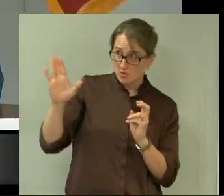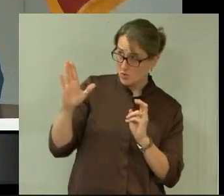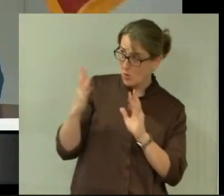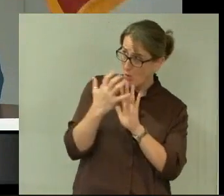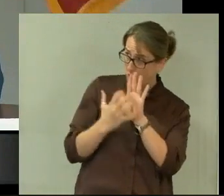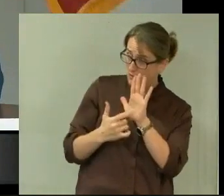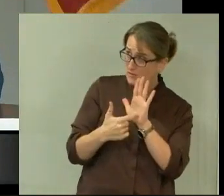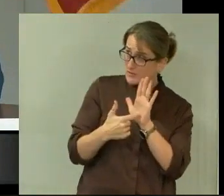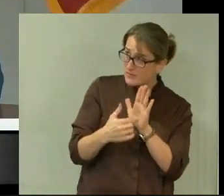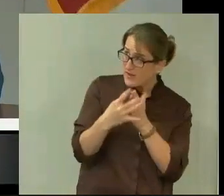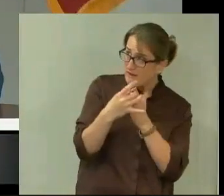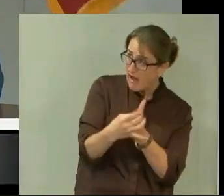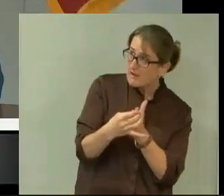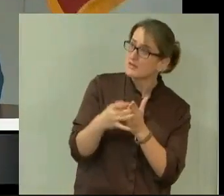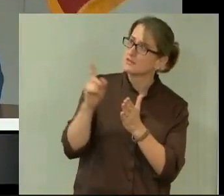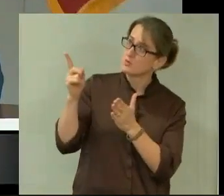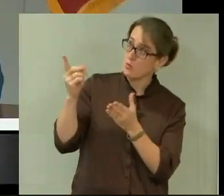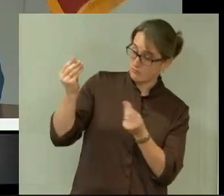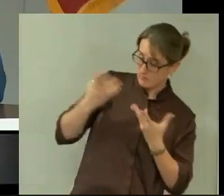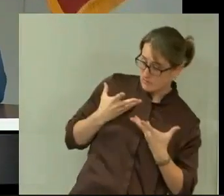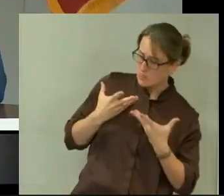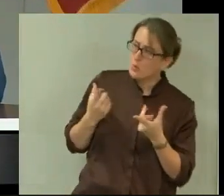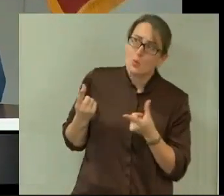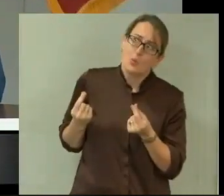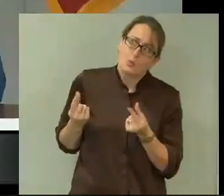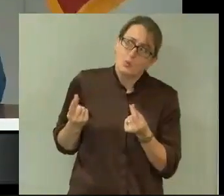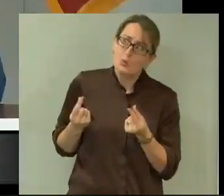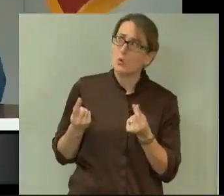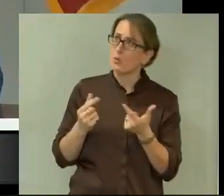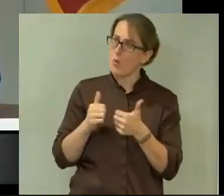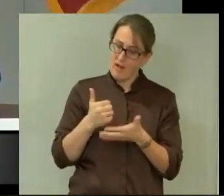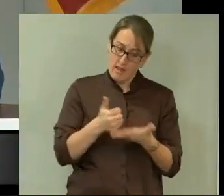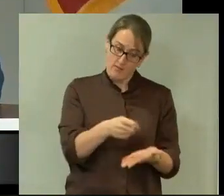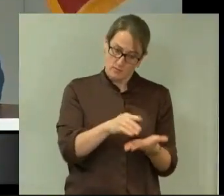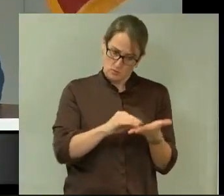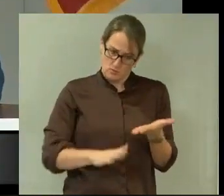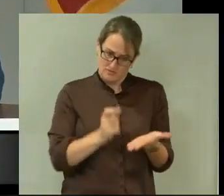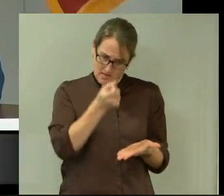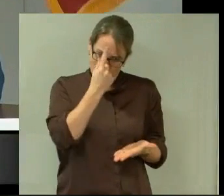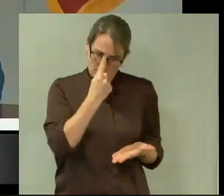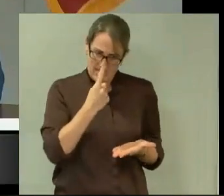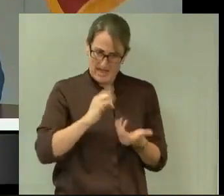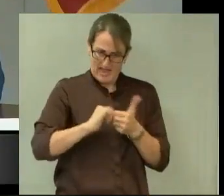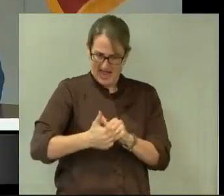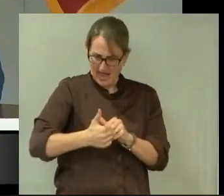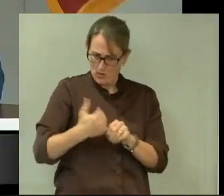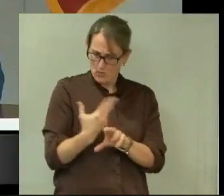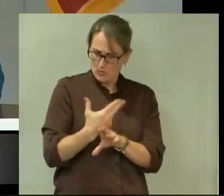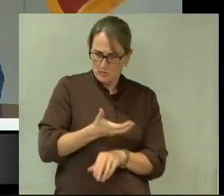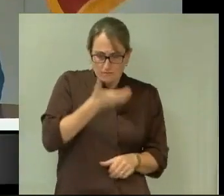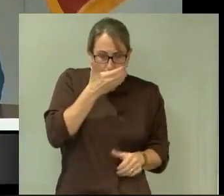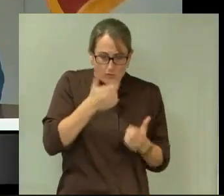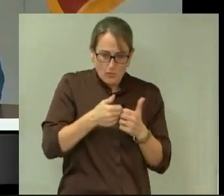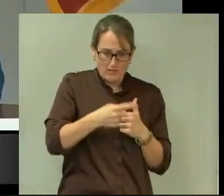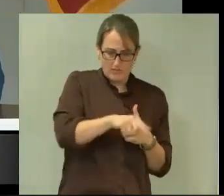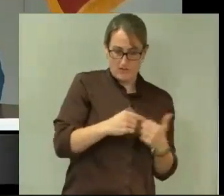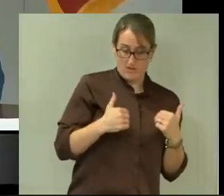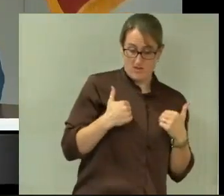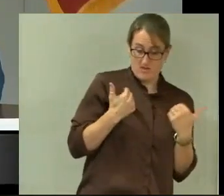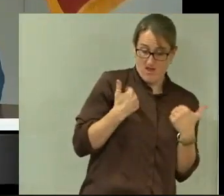about helping our schools understand the face mask issue with our younger students and those that may have sensory